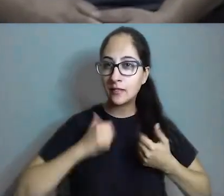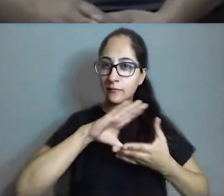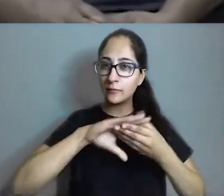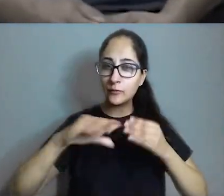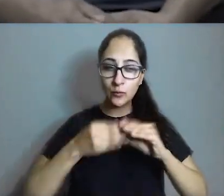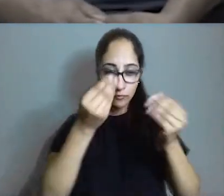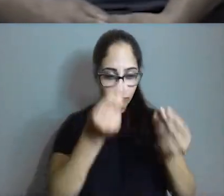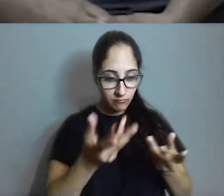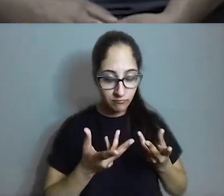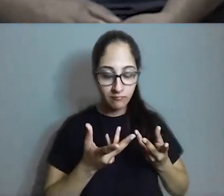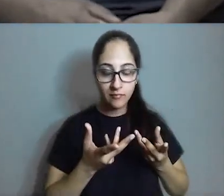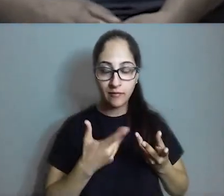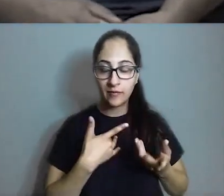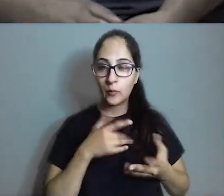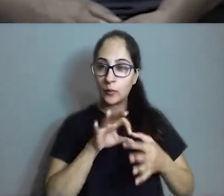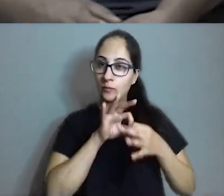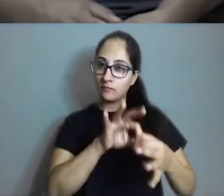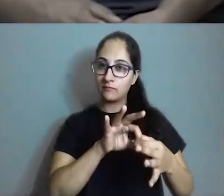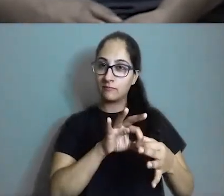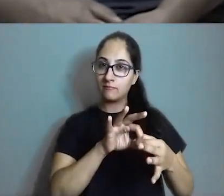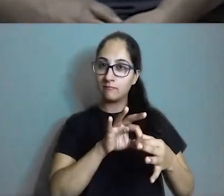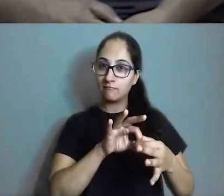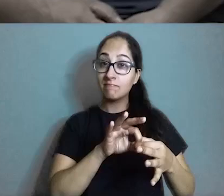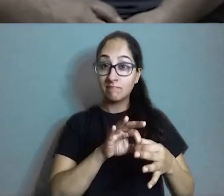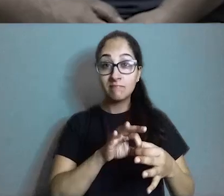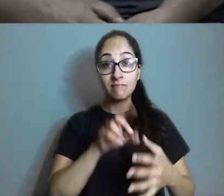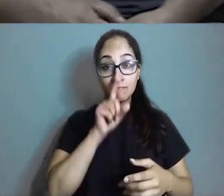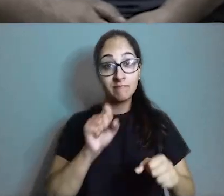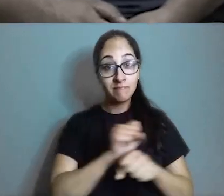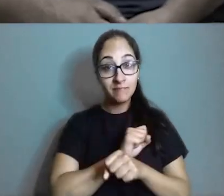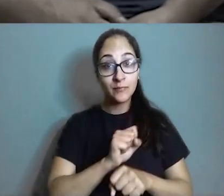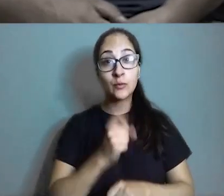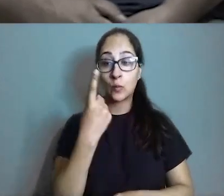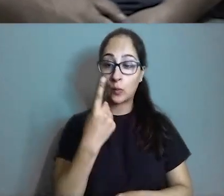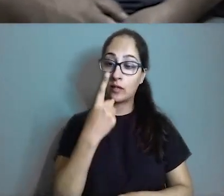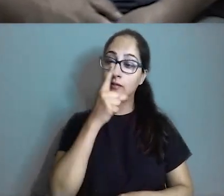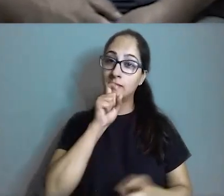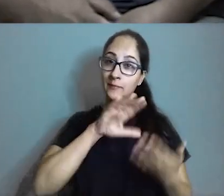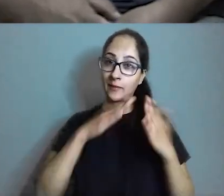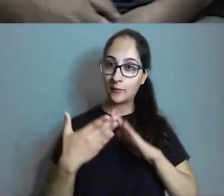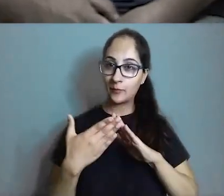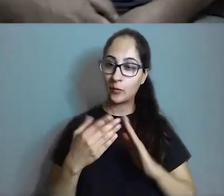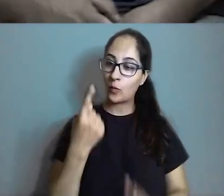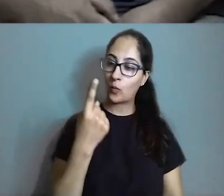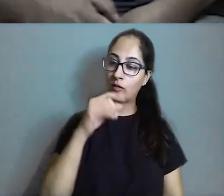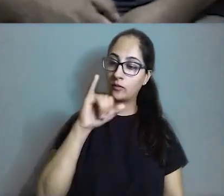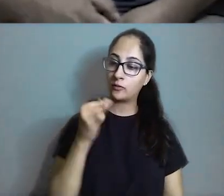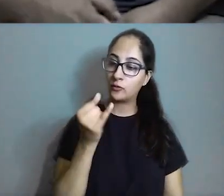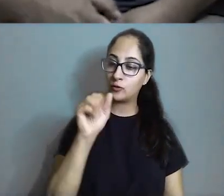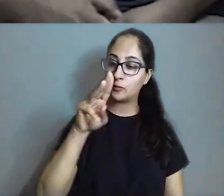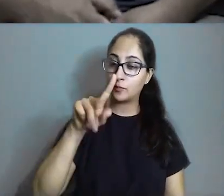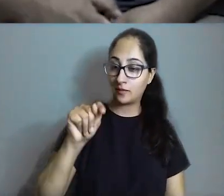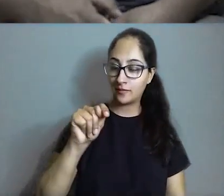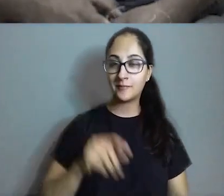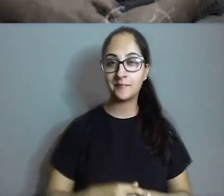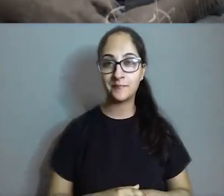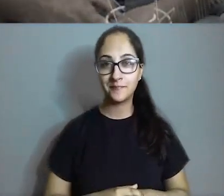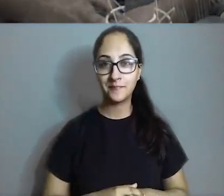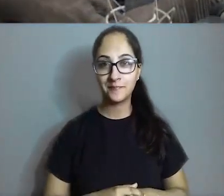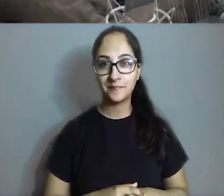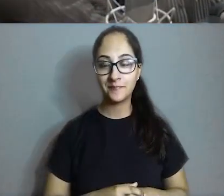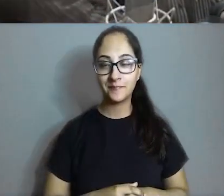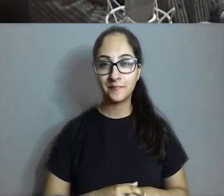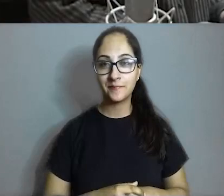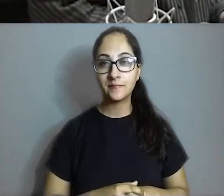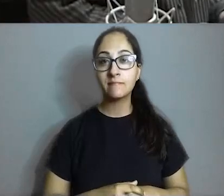are one Jamaat. It was also a very difficult process. It was difficult in the sense that everybody was bringing forth their best